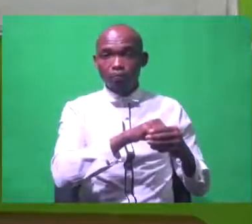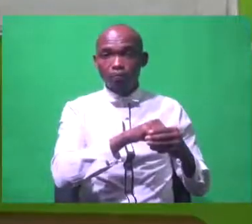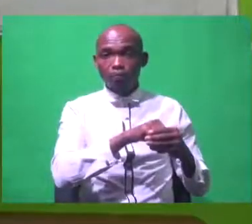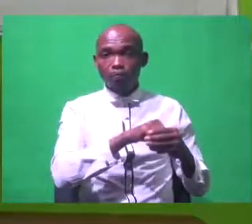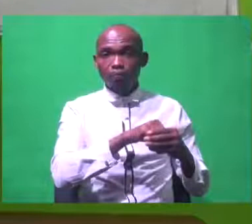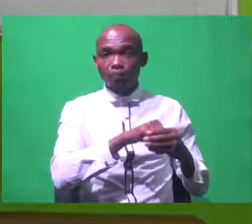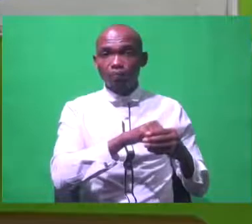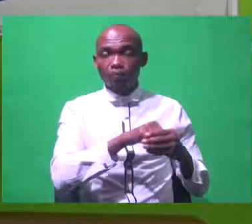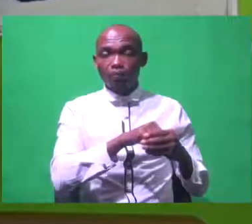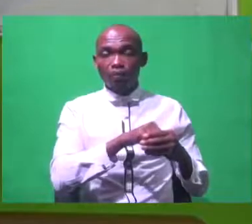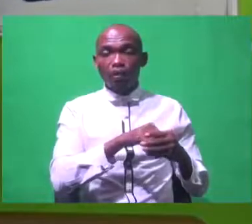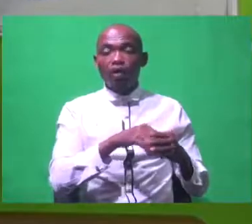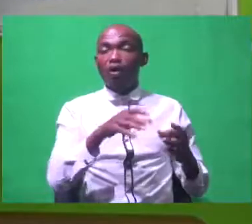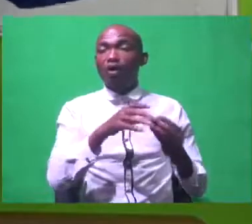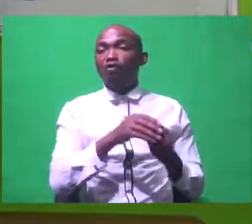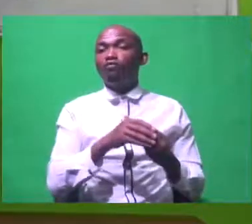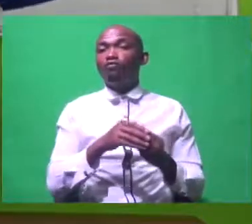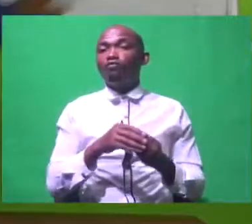of the community.